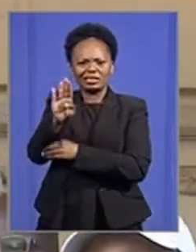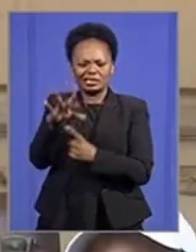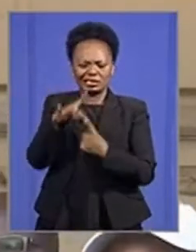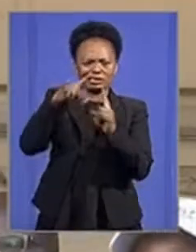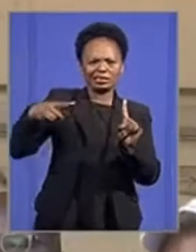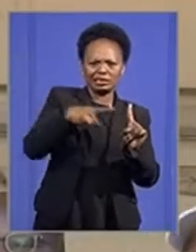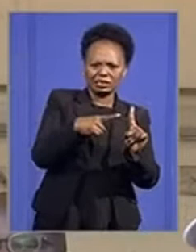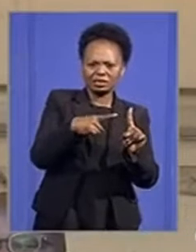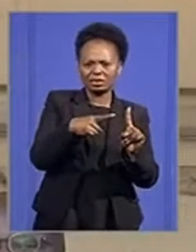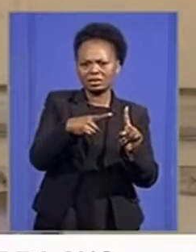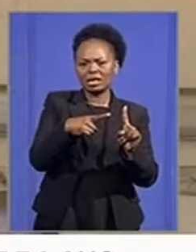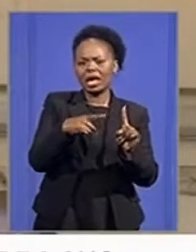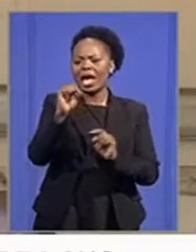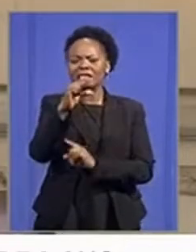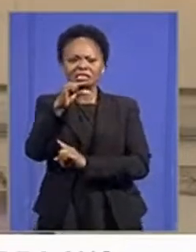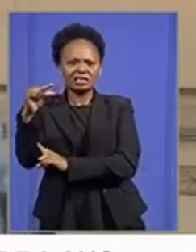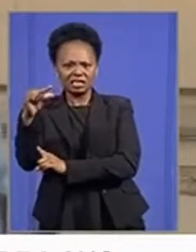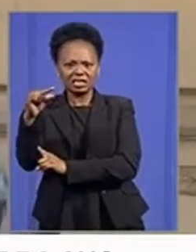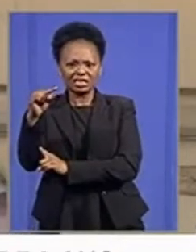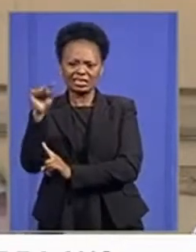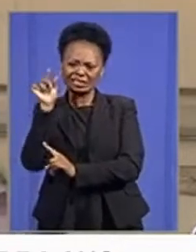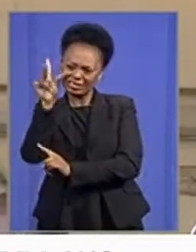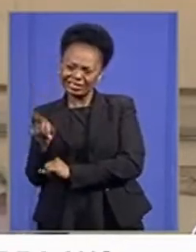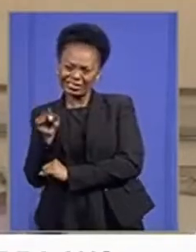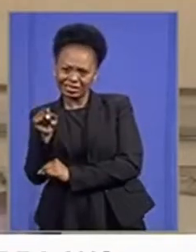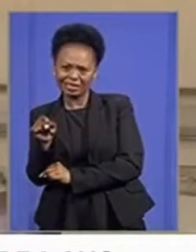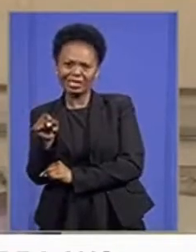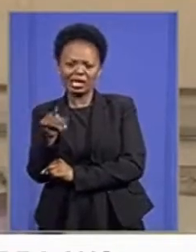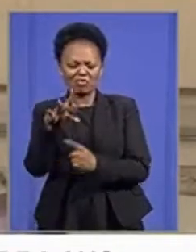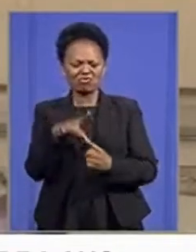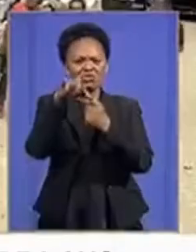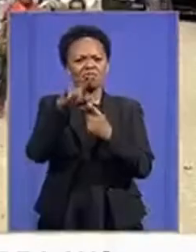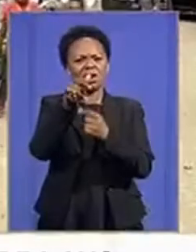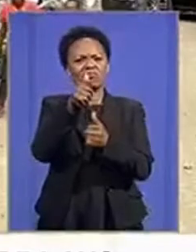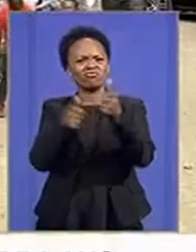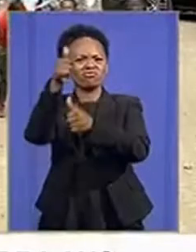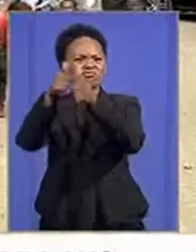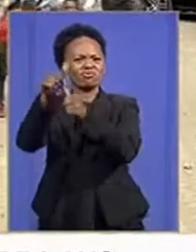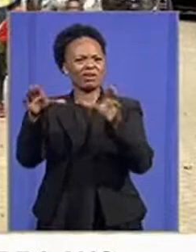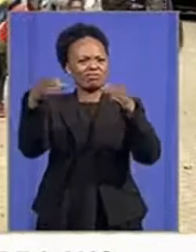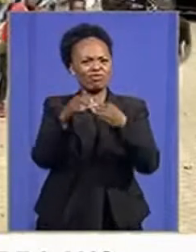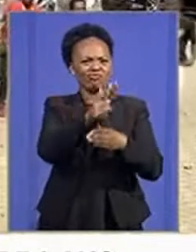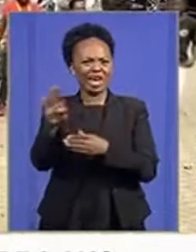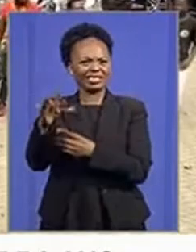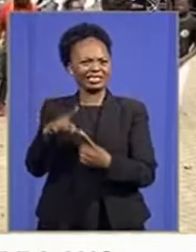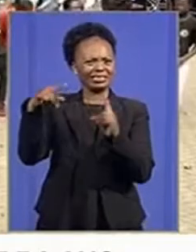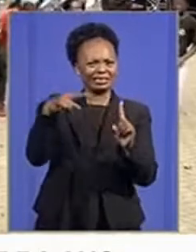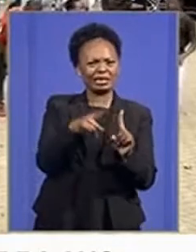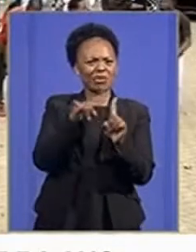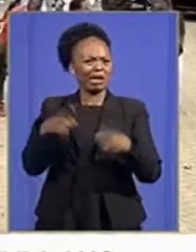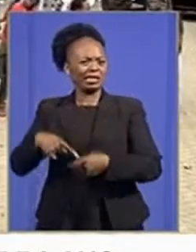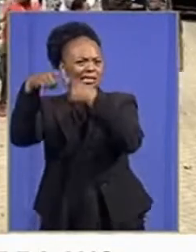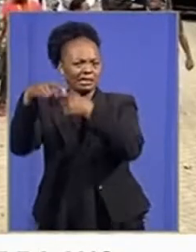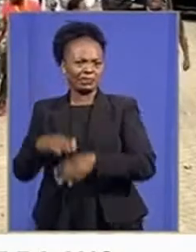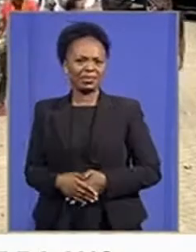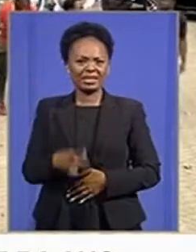A Secretary General who was elected in a conference of branch delegates. Yengeni a re maphata a mabedi a mokgatlho